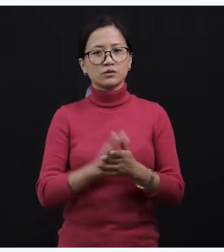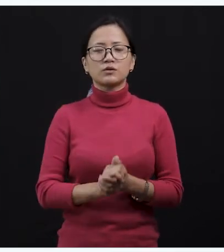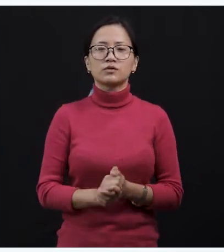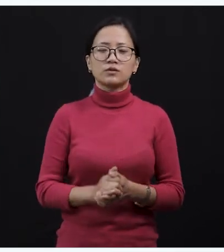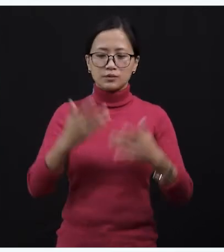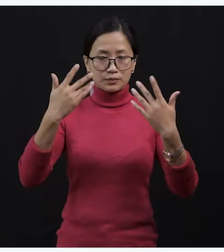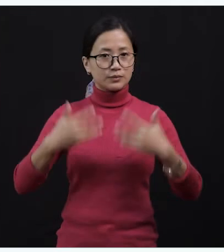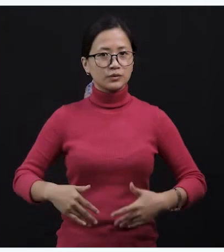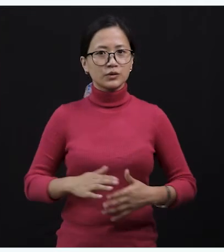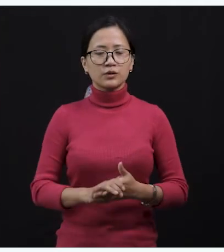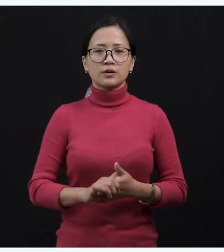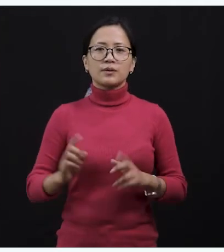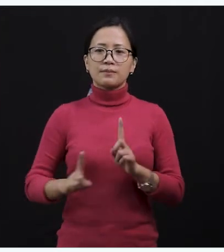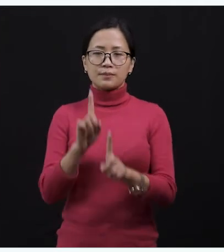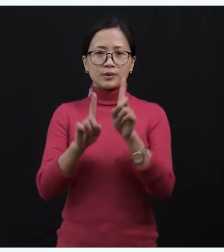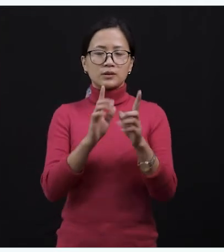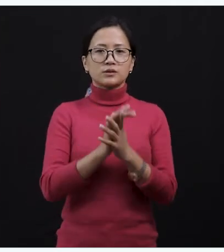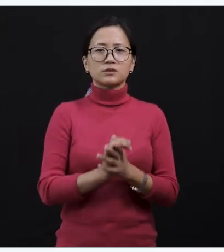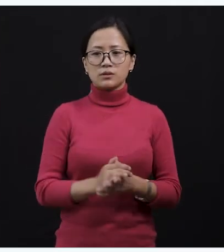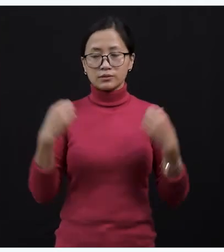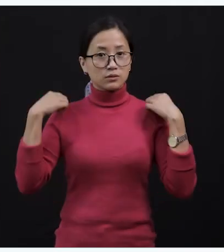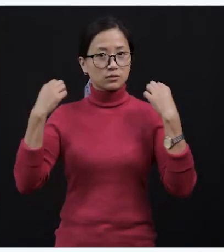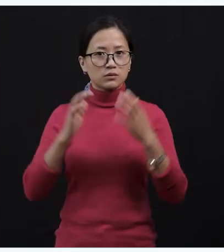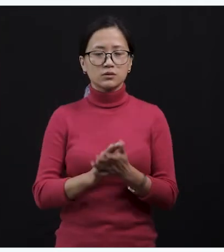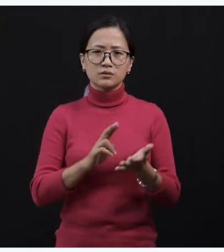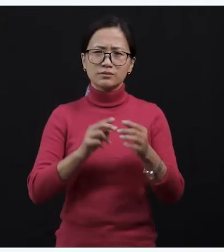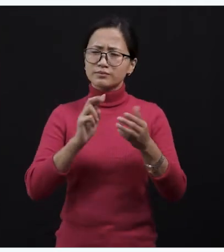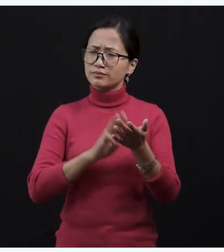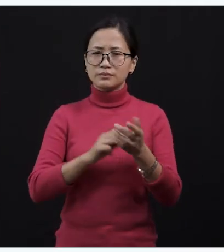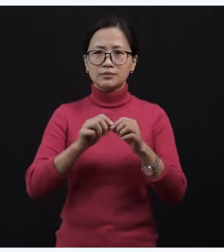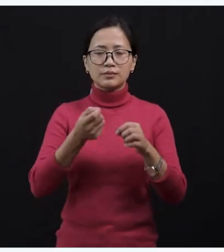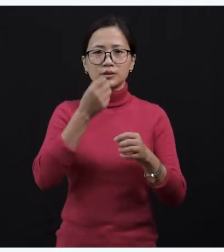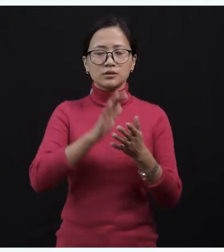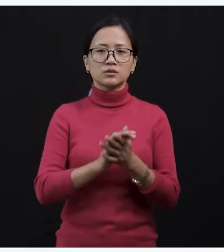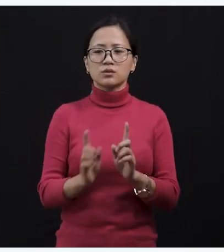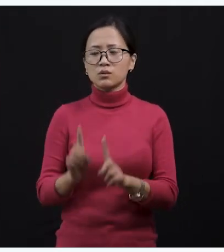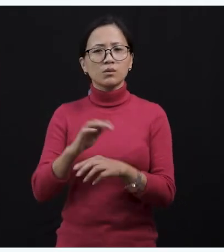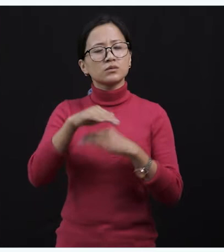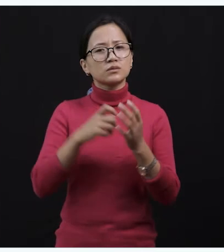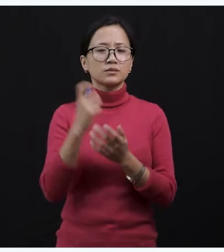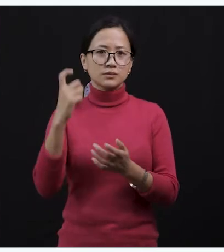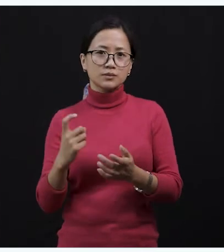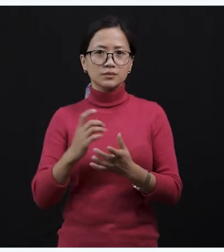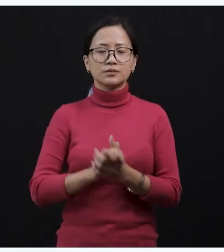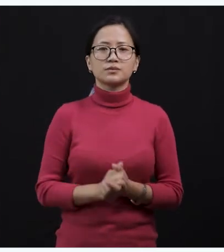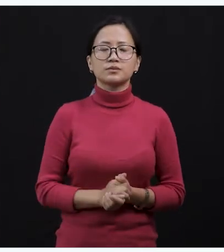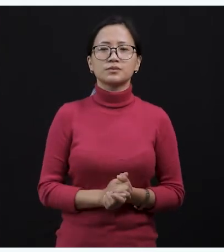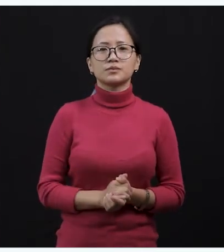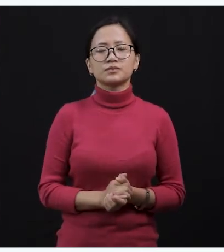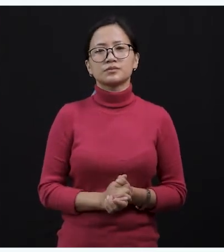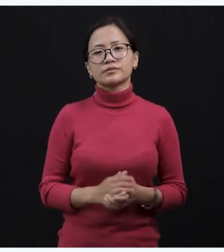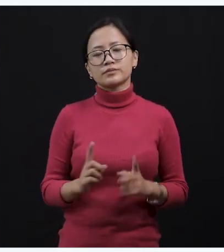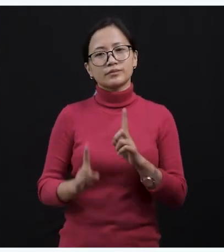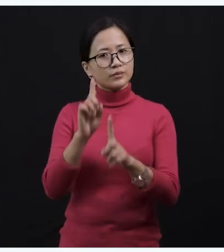right? For food, for clothes, for medicines, we are dependent on plants. And plants